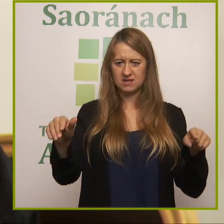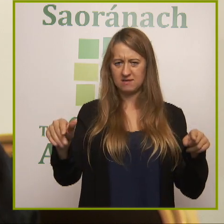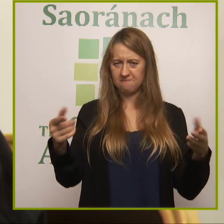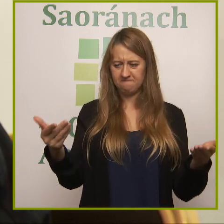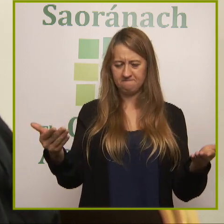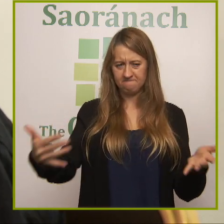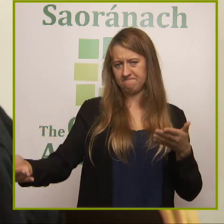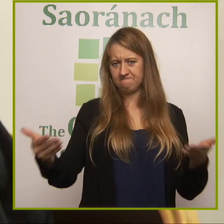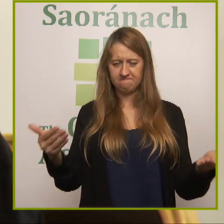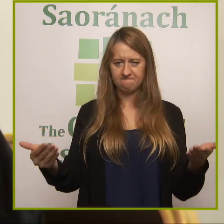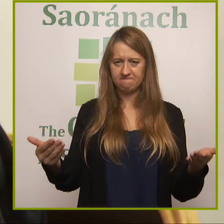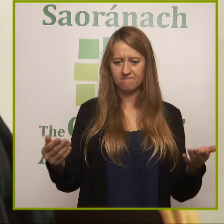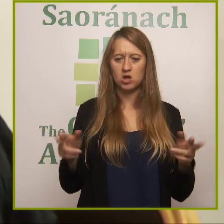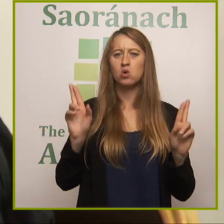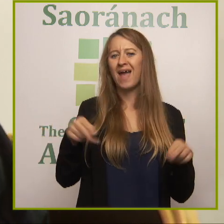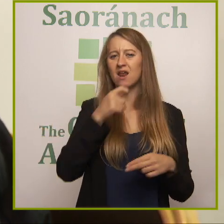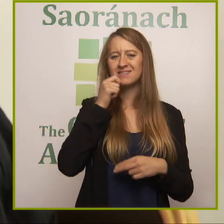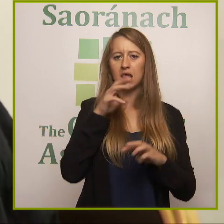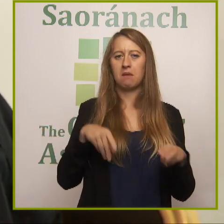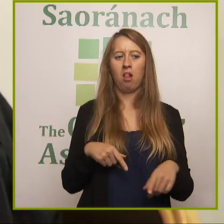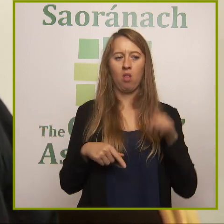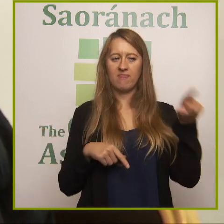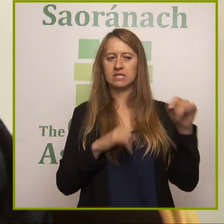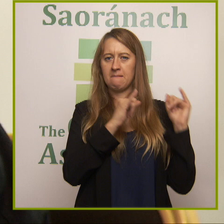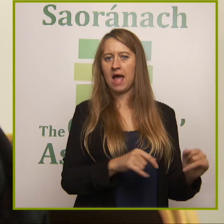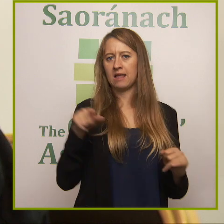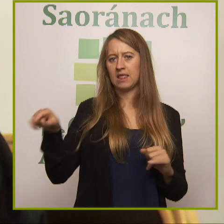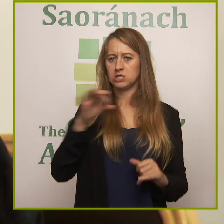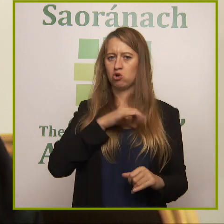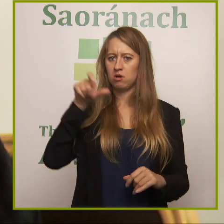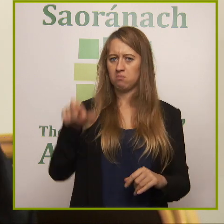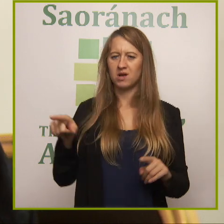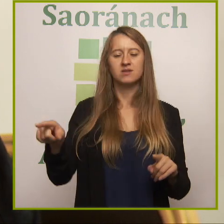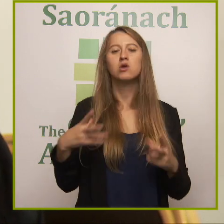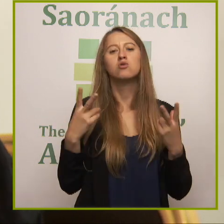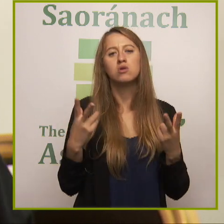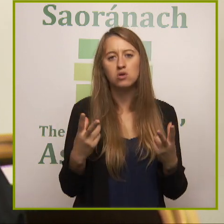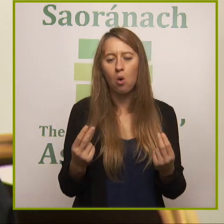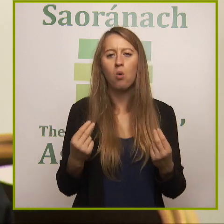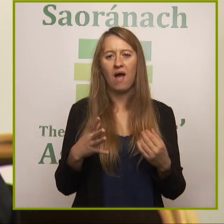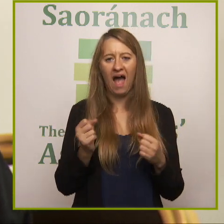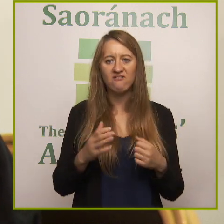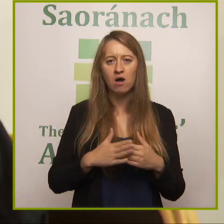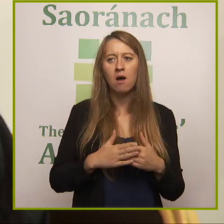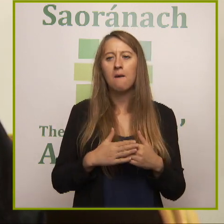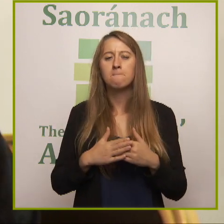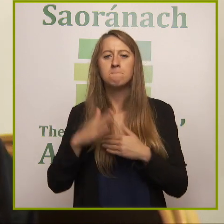I mean, you can't say this one is good, this one is bad. Like there are more ever and less